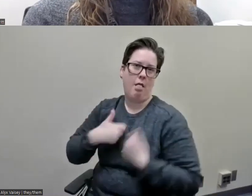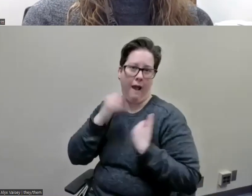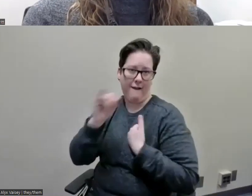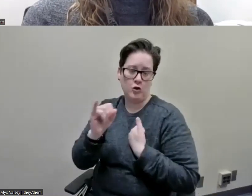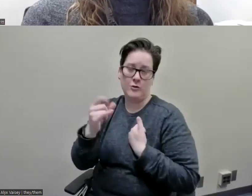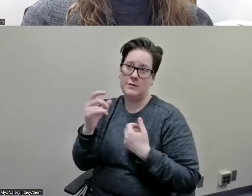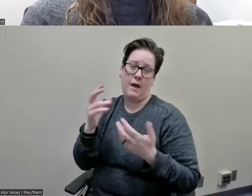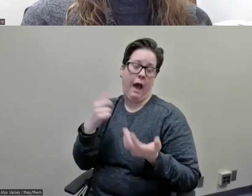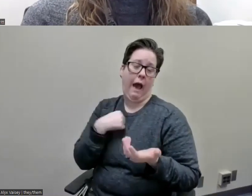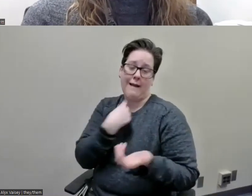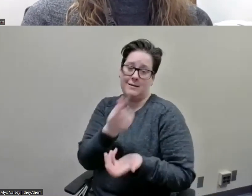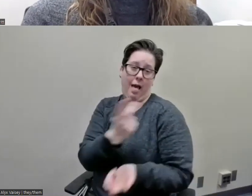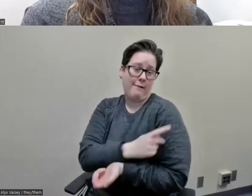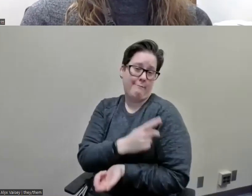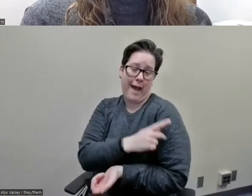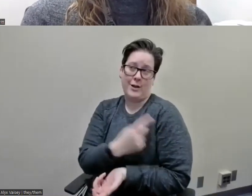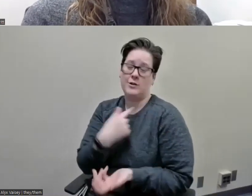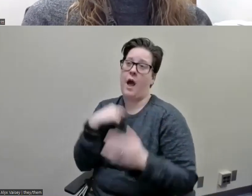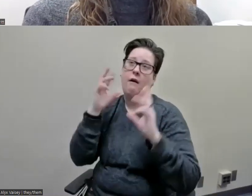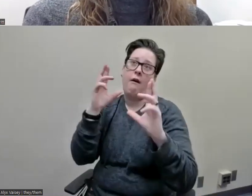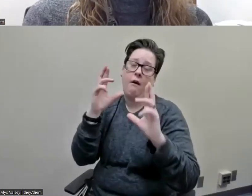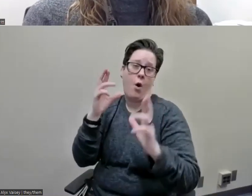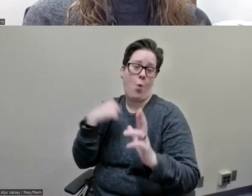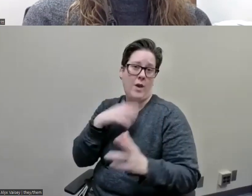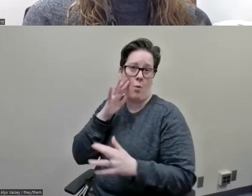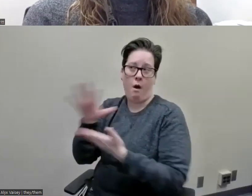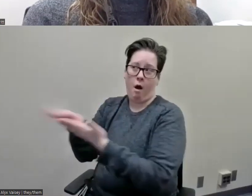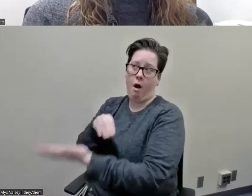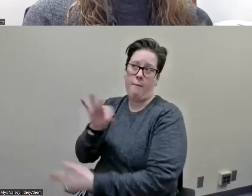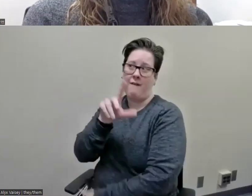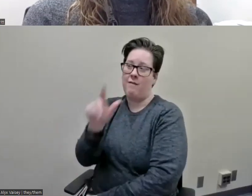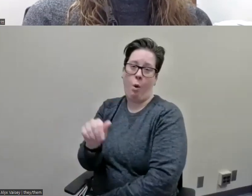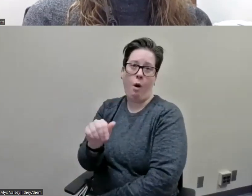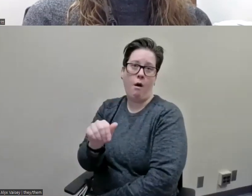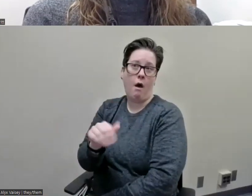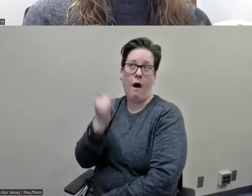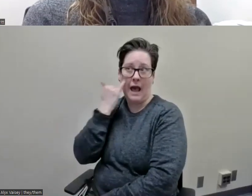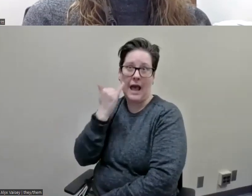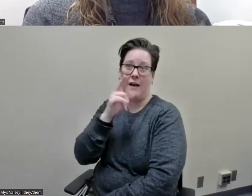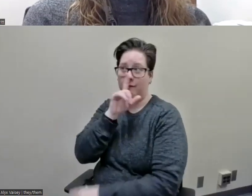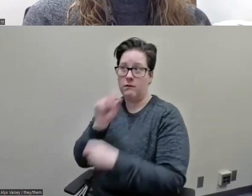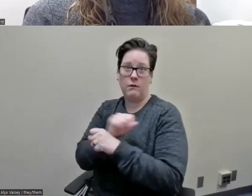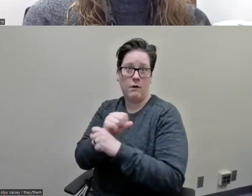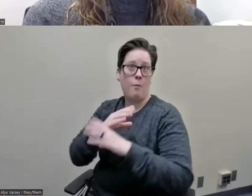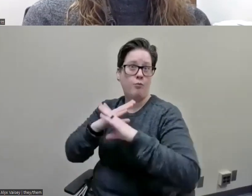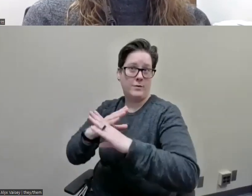that regard, because if we had this protection, it would certainly get more people to have the